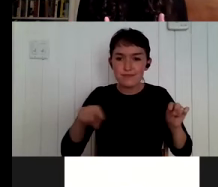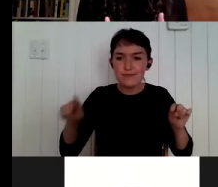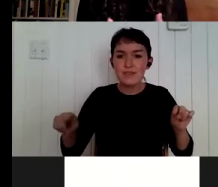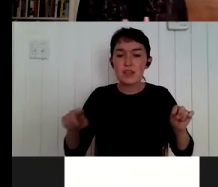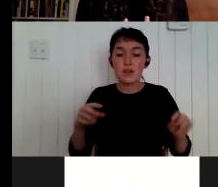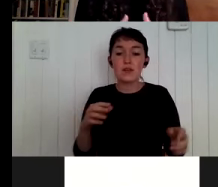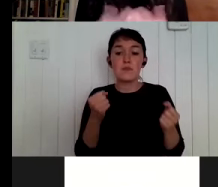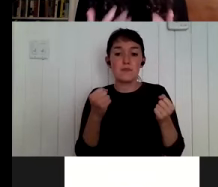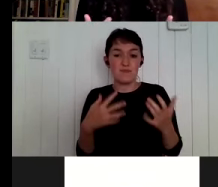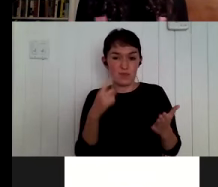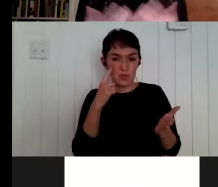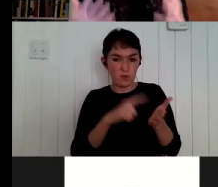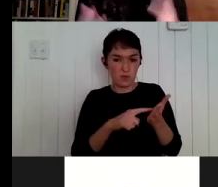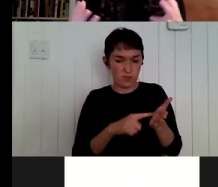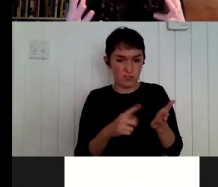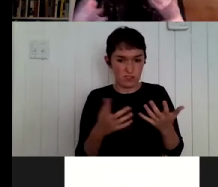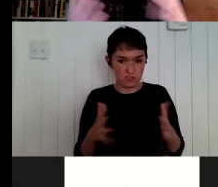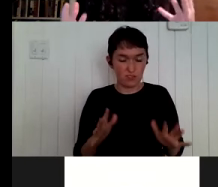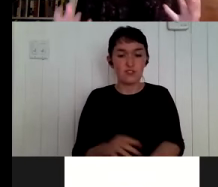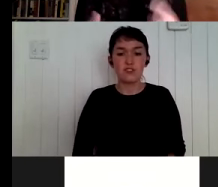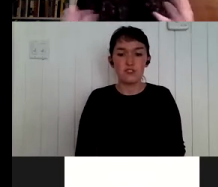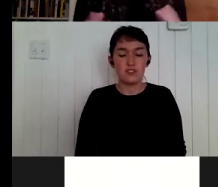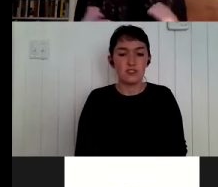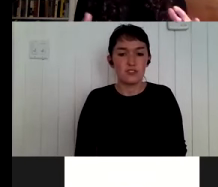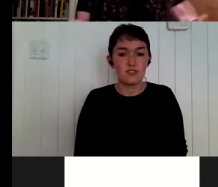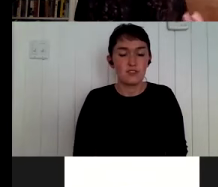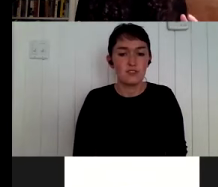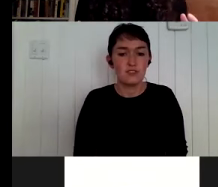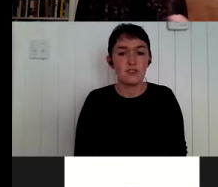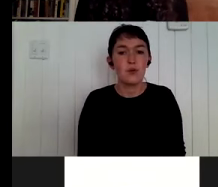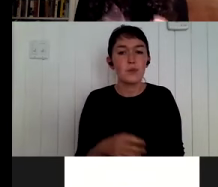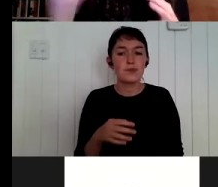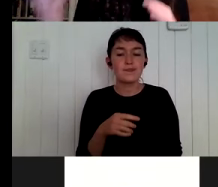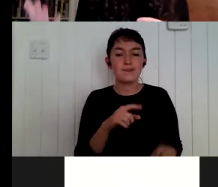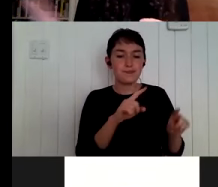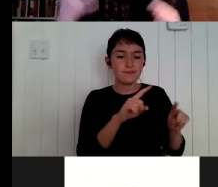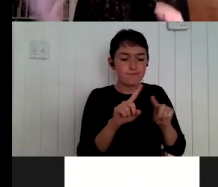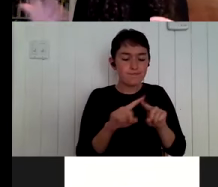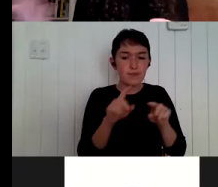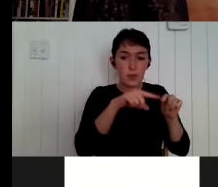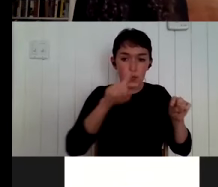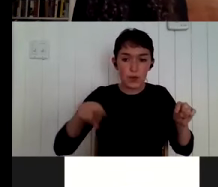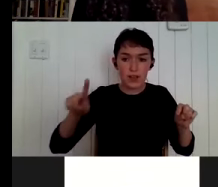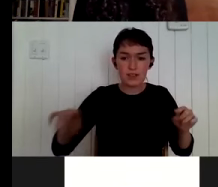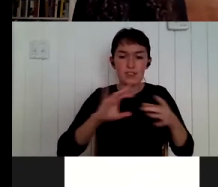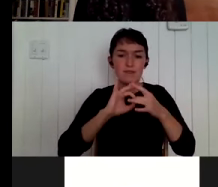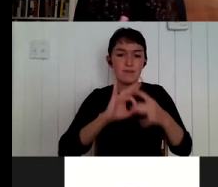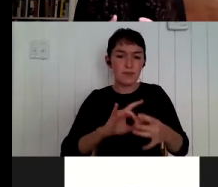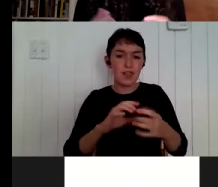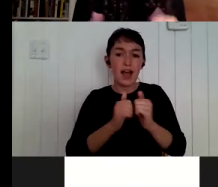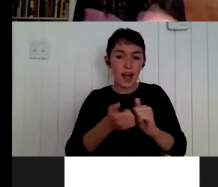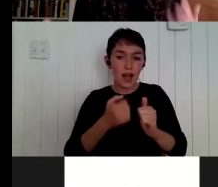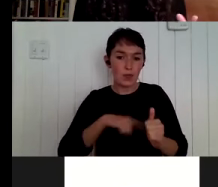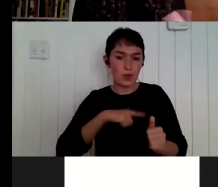focused on those and found that those characteristics of those waves are related to how we remember. They're